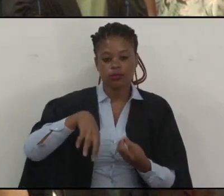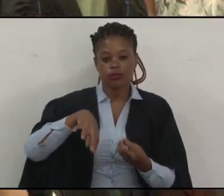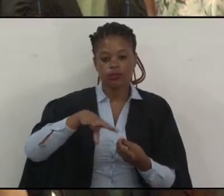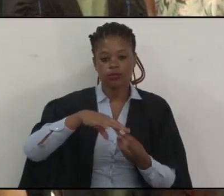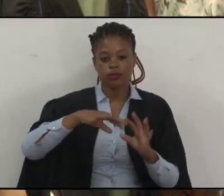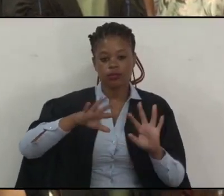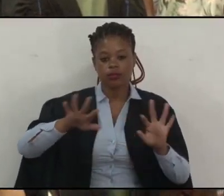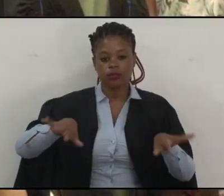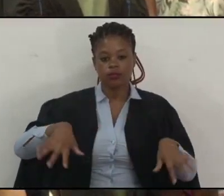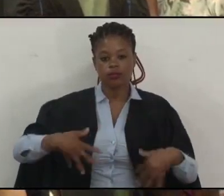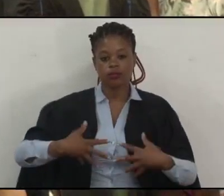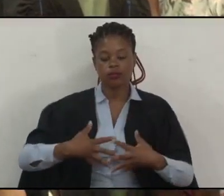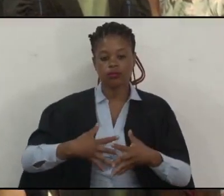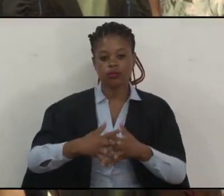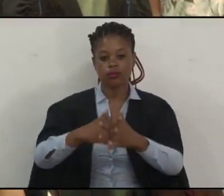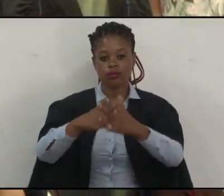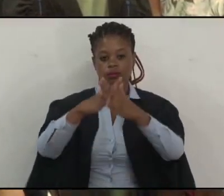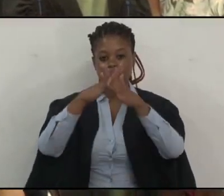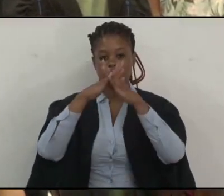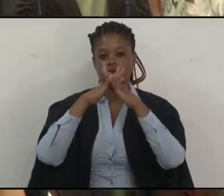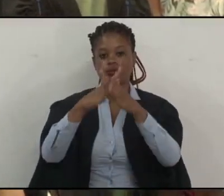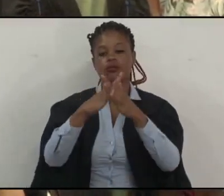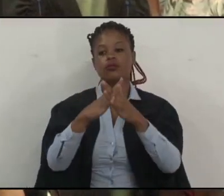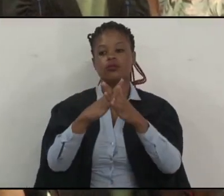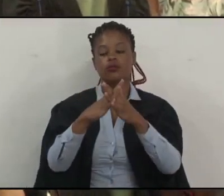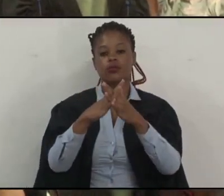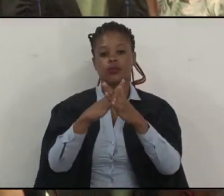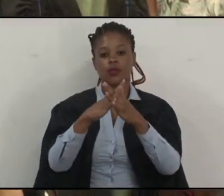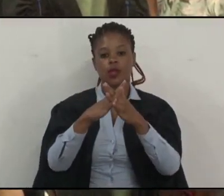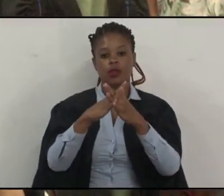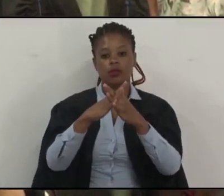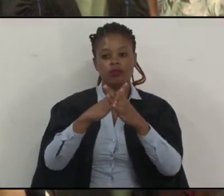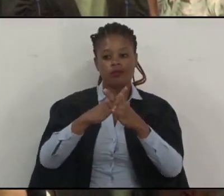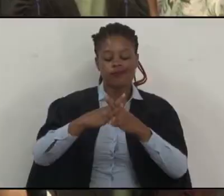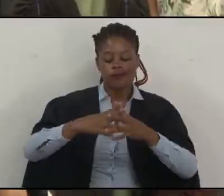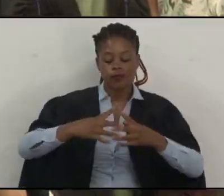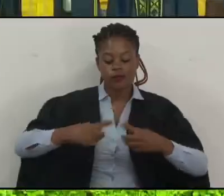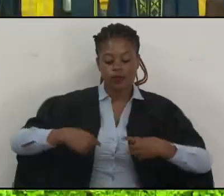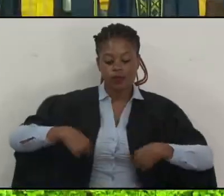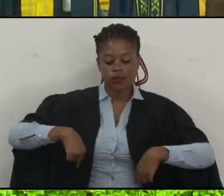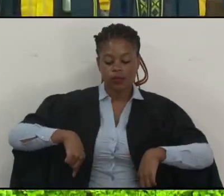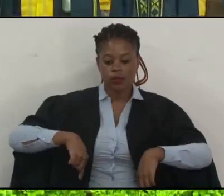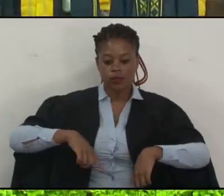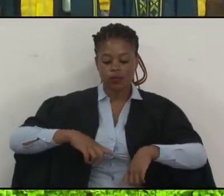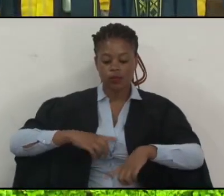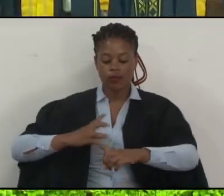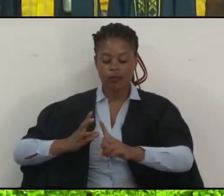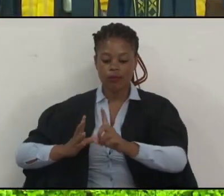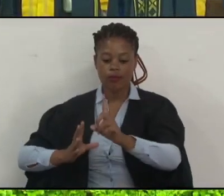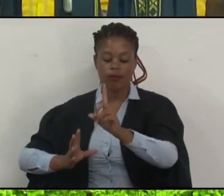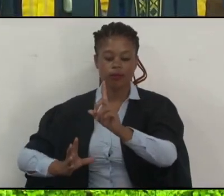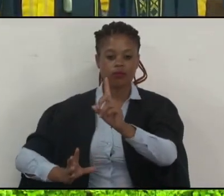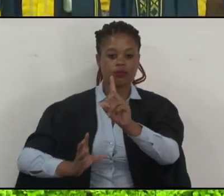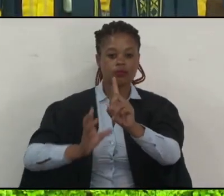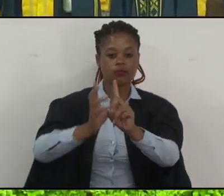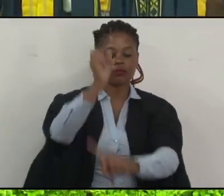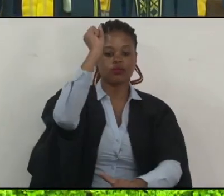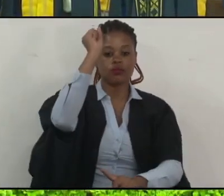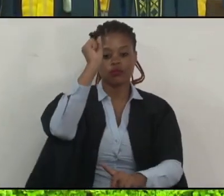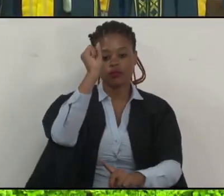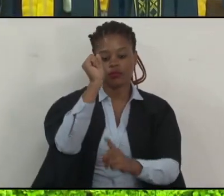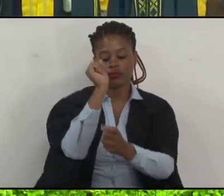together, and united we shall stand. Let